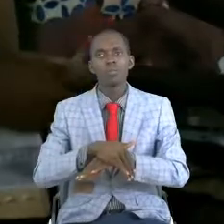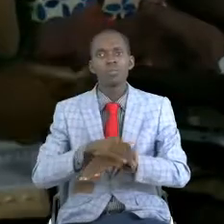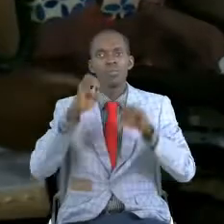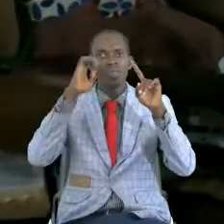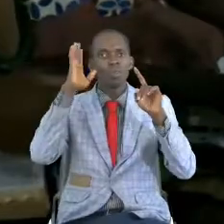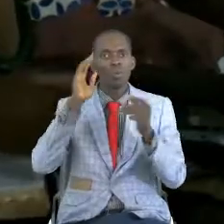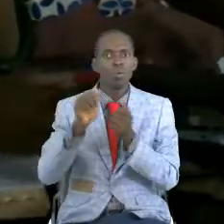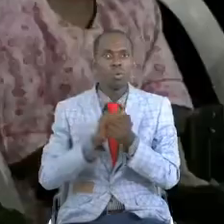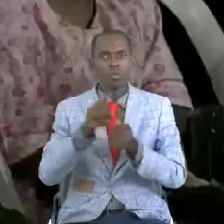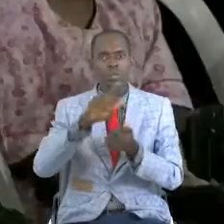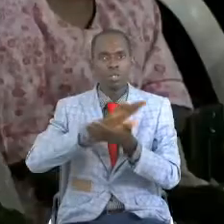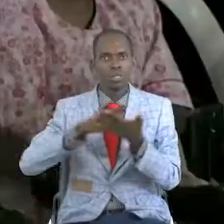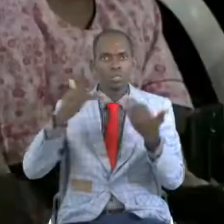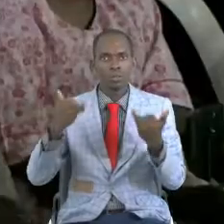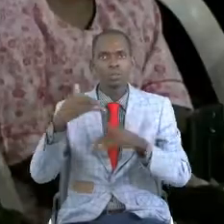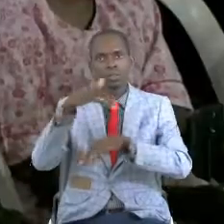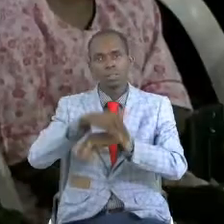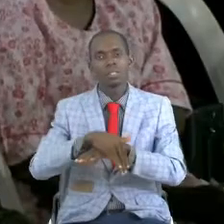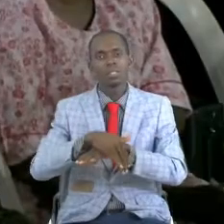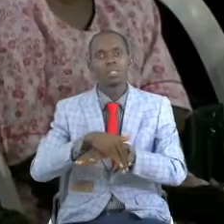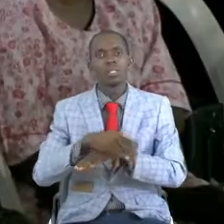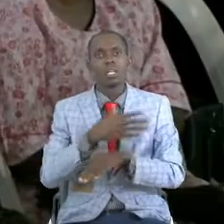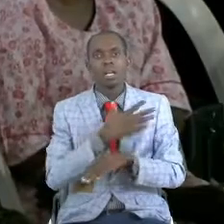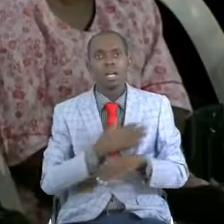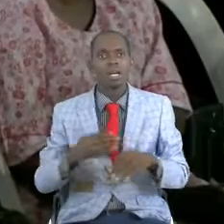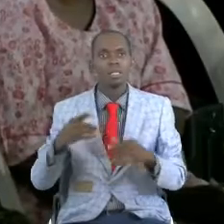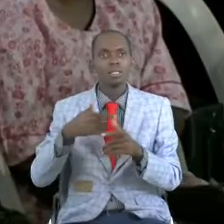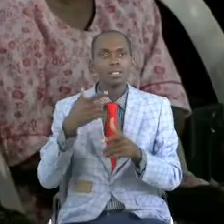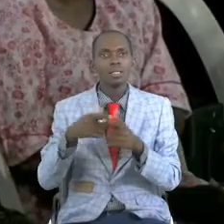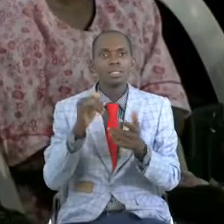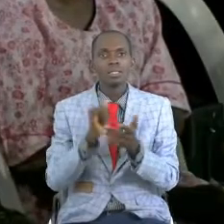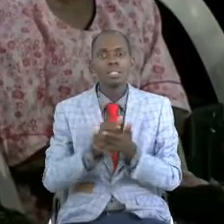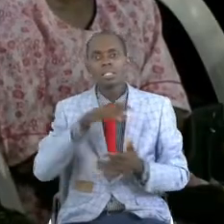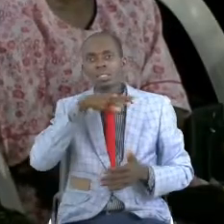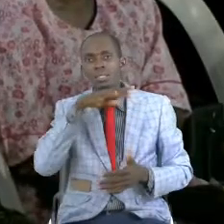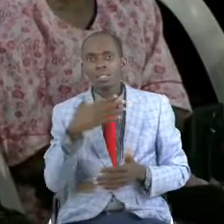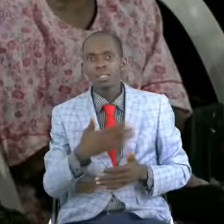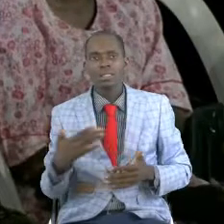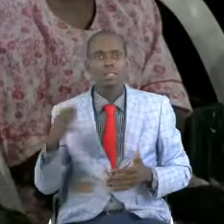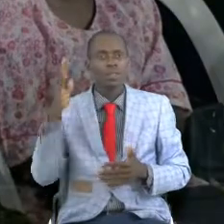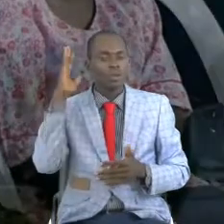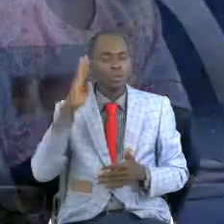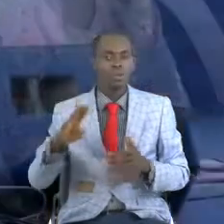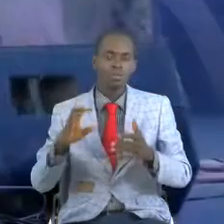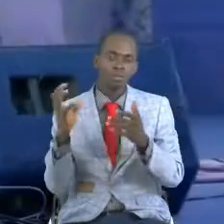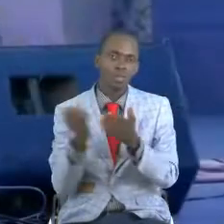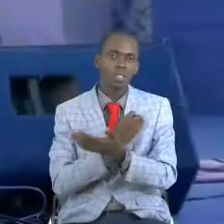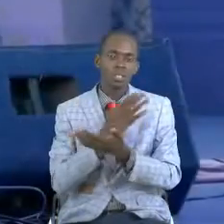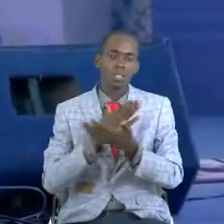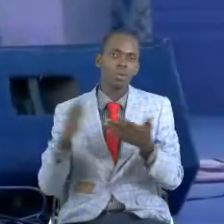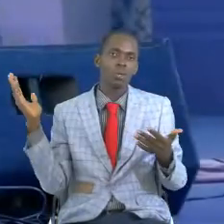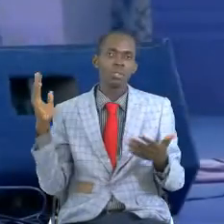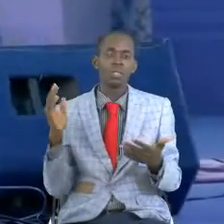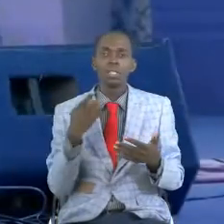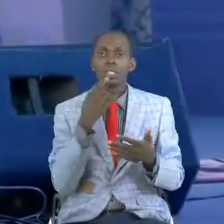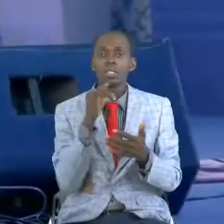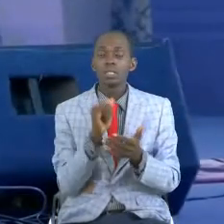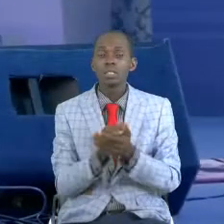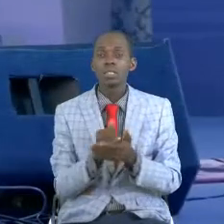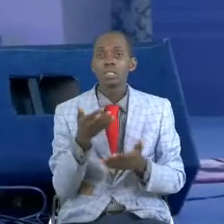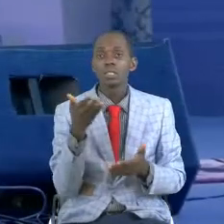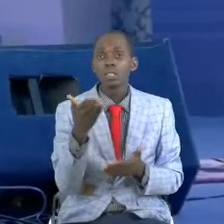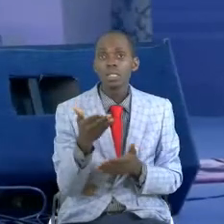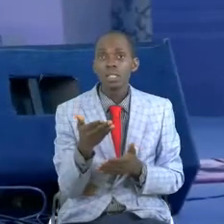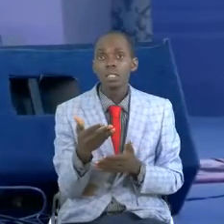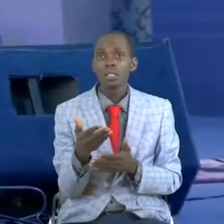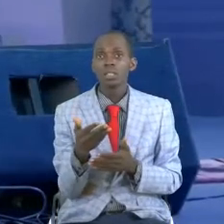clean tonight. And then that uncleanness, everything will vanish away. It says there, but it shall be